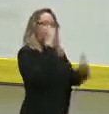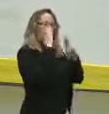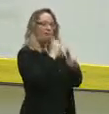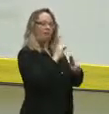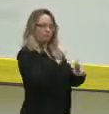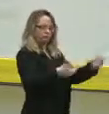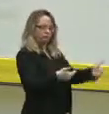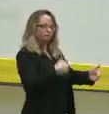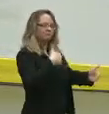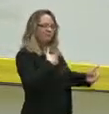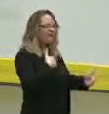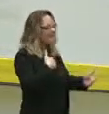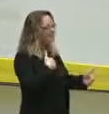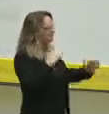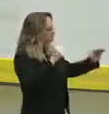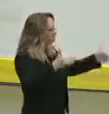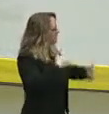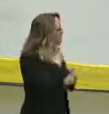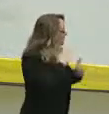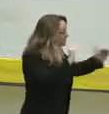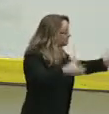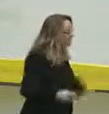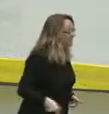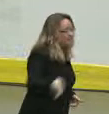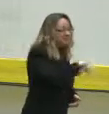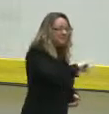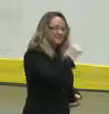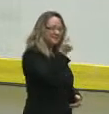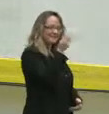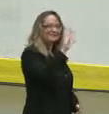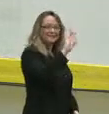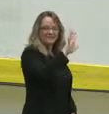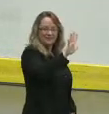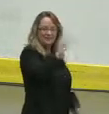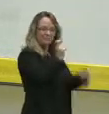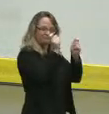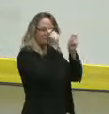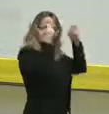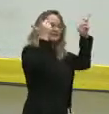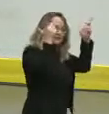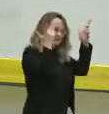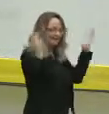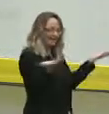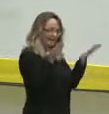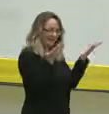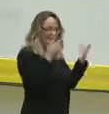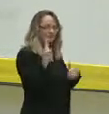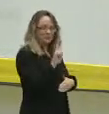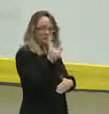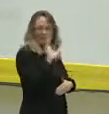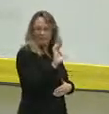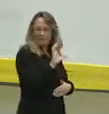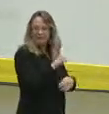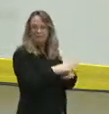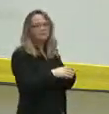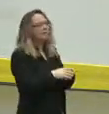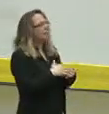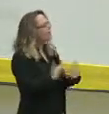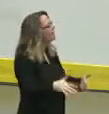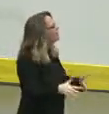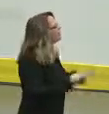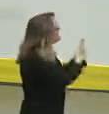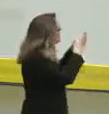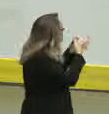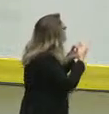to welcome you to the 65th commencement at Utica College. I want to extend a special greeting to all of the family members